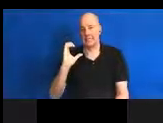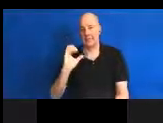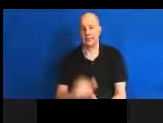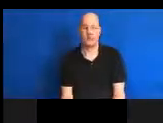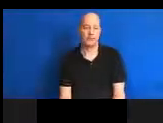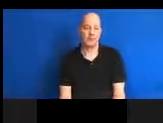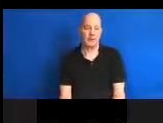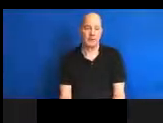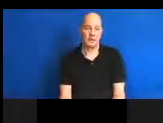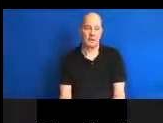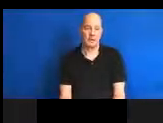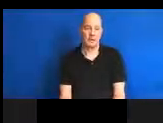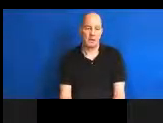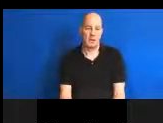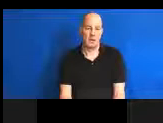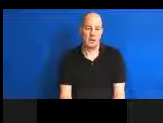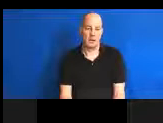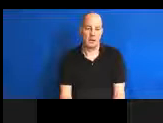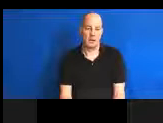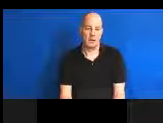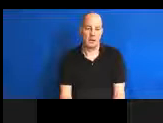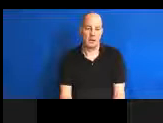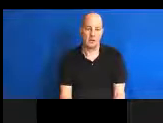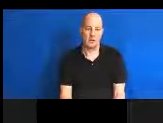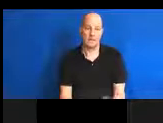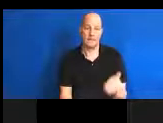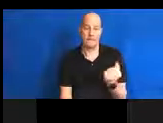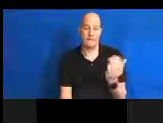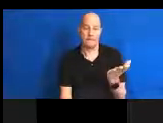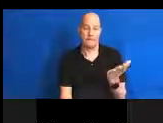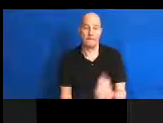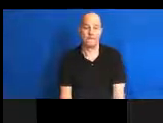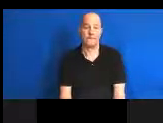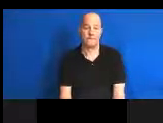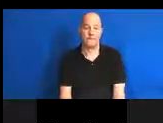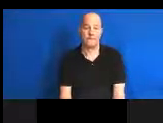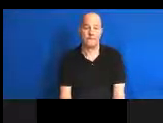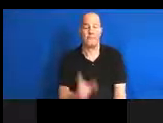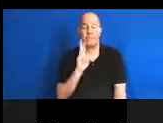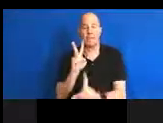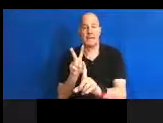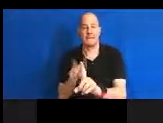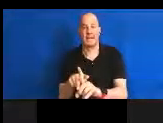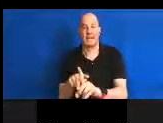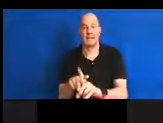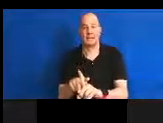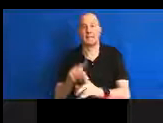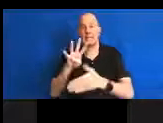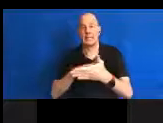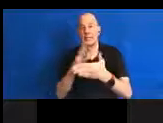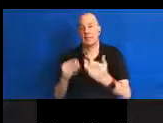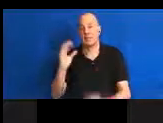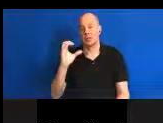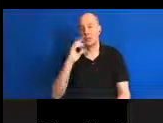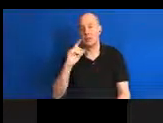depending on where you're at. So sole proprietors, as we said, they're going to be filing the Schedule C for their